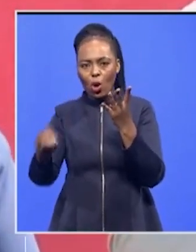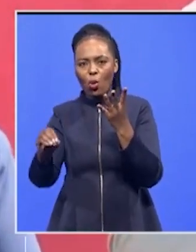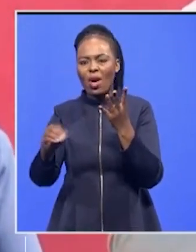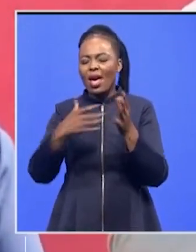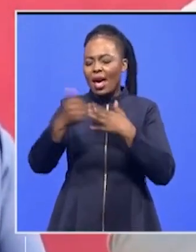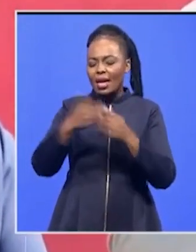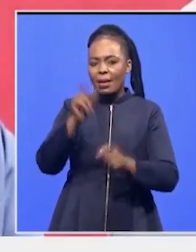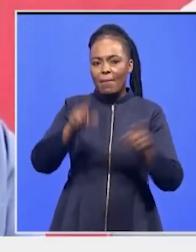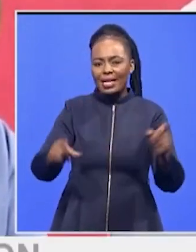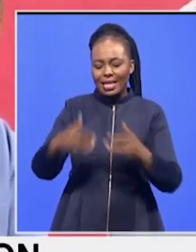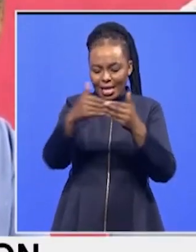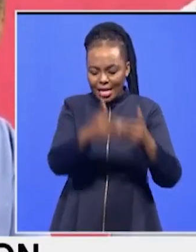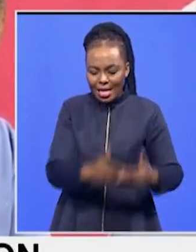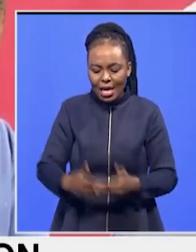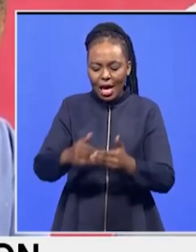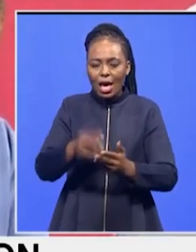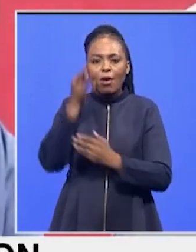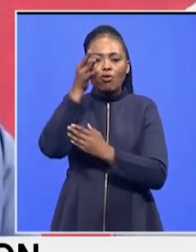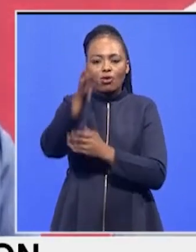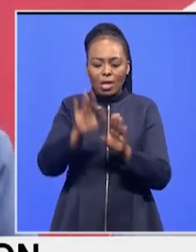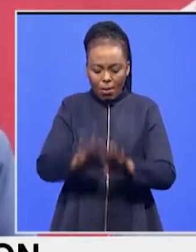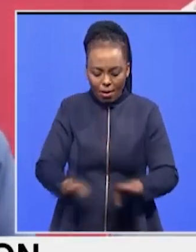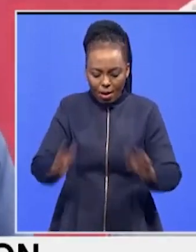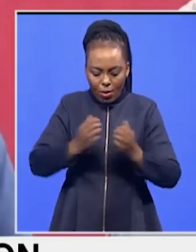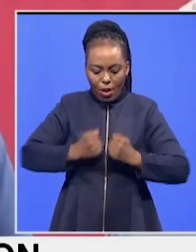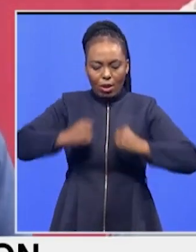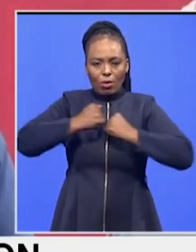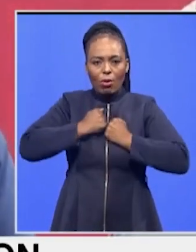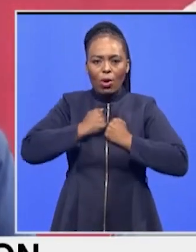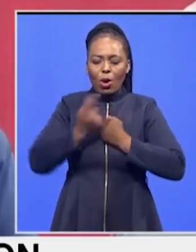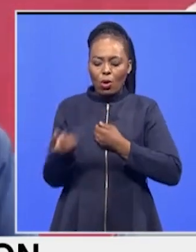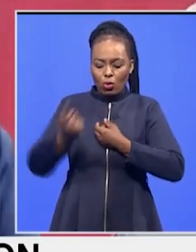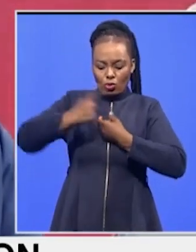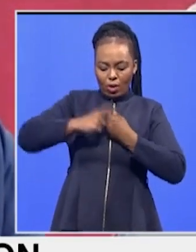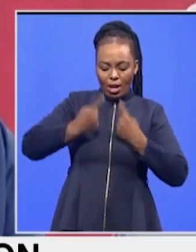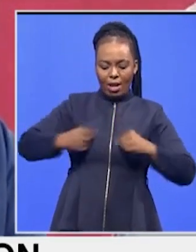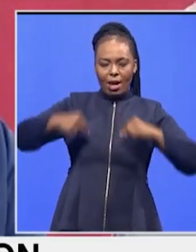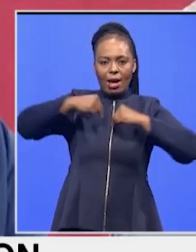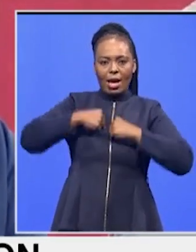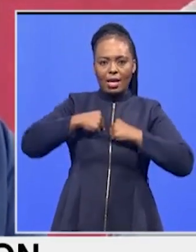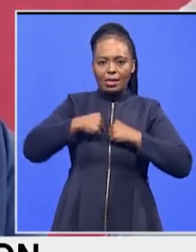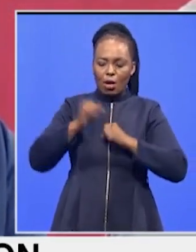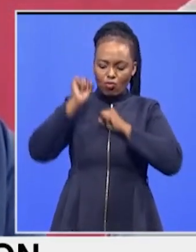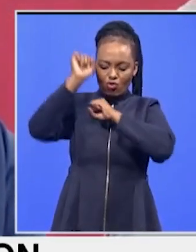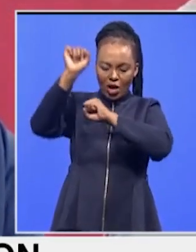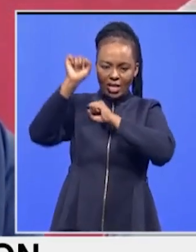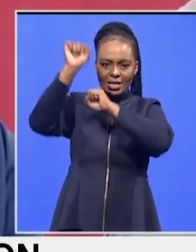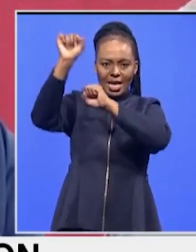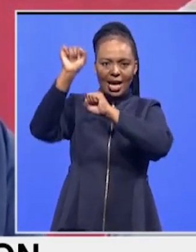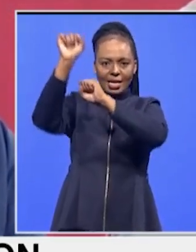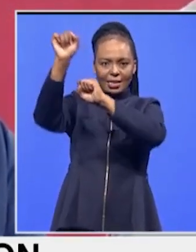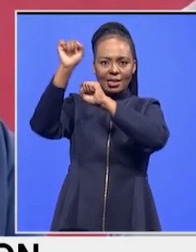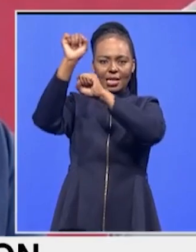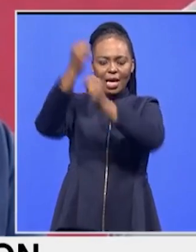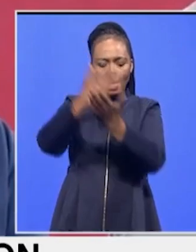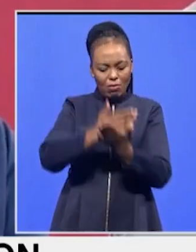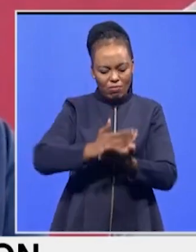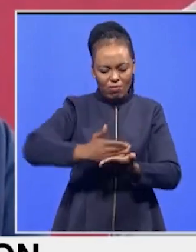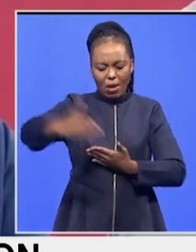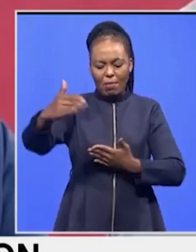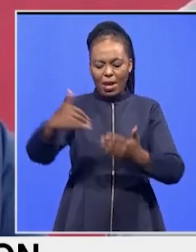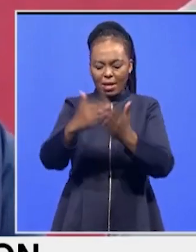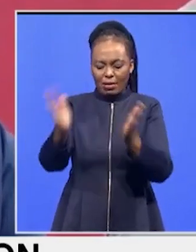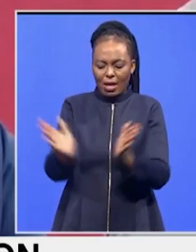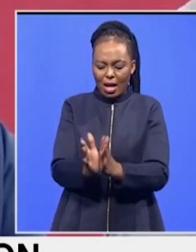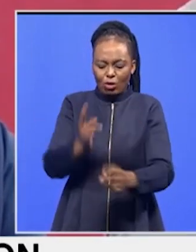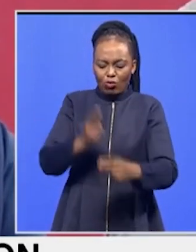cares about the future of our children to join us in this process of eliminating these deadly pit